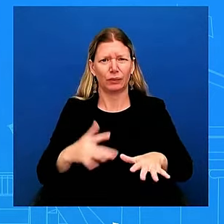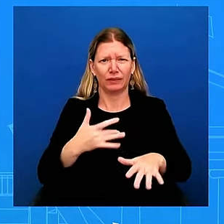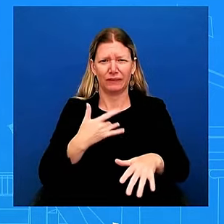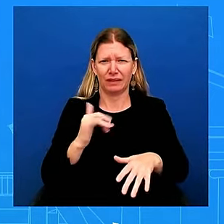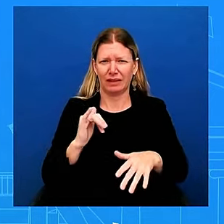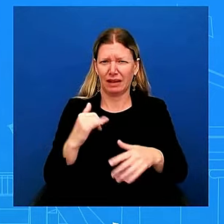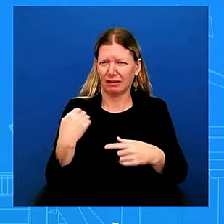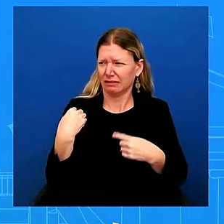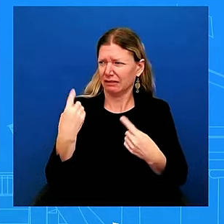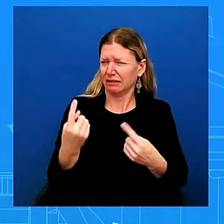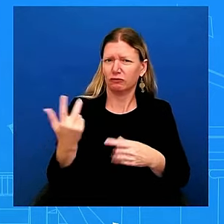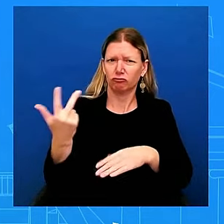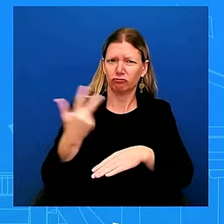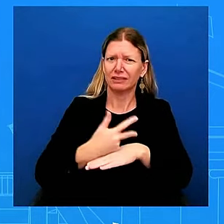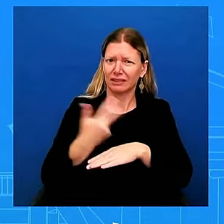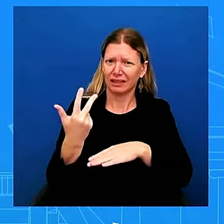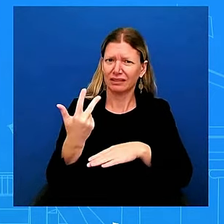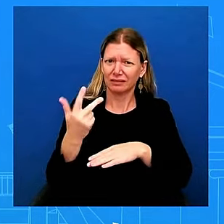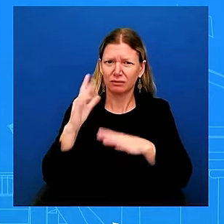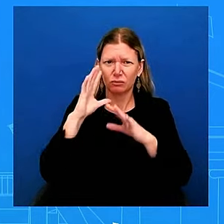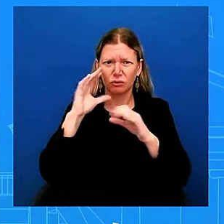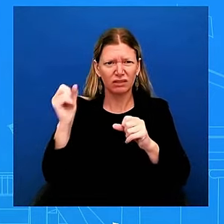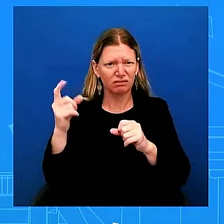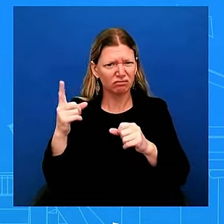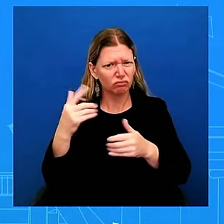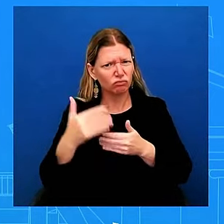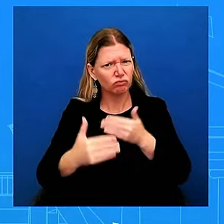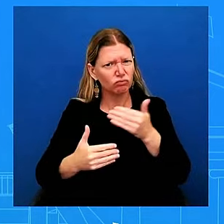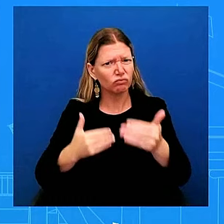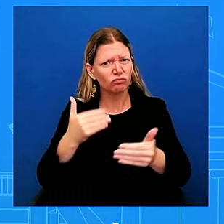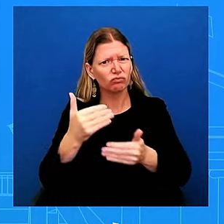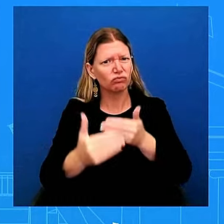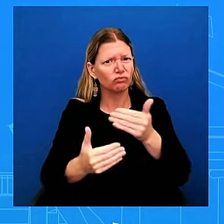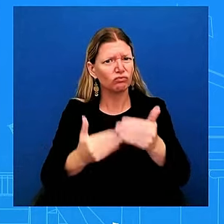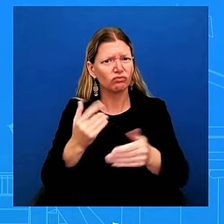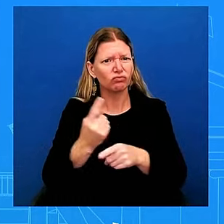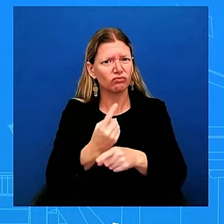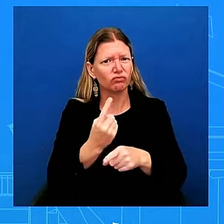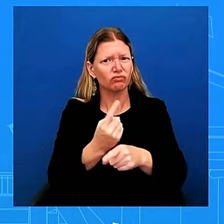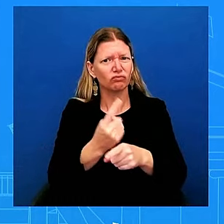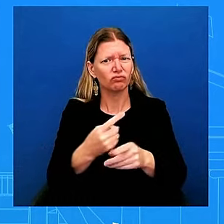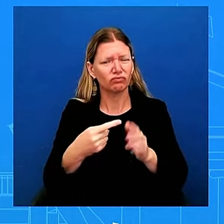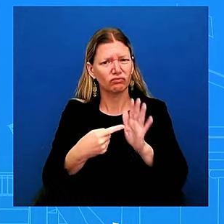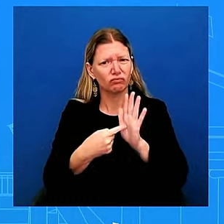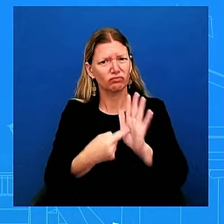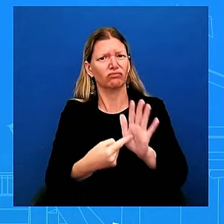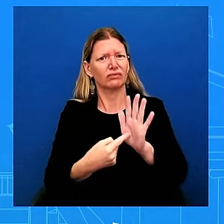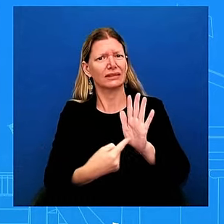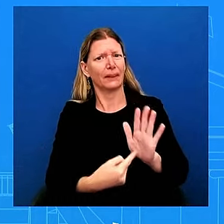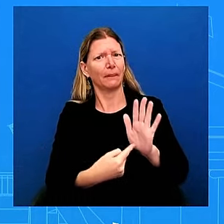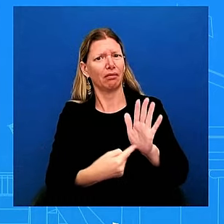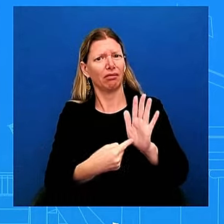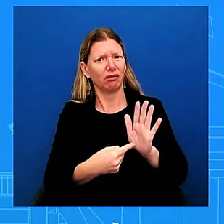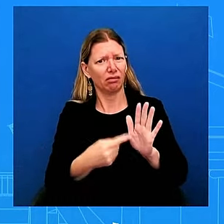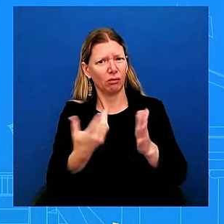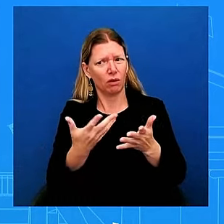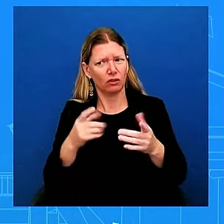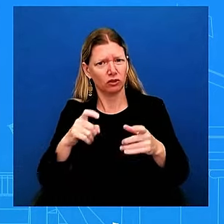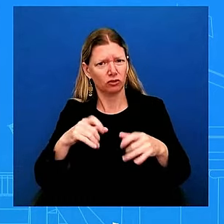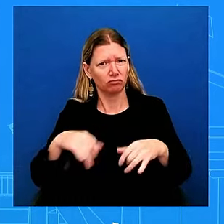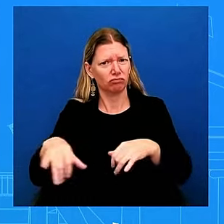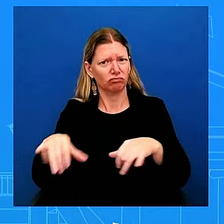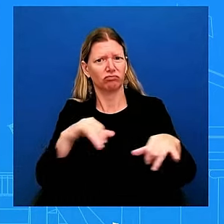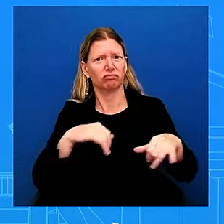forward. It does. And it is lowering the temperature, saying violence has no part